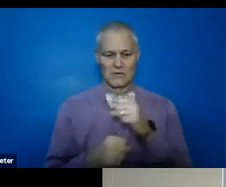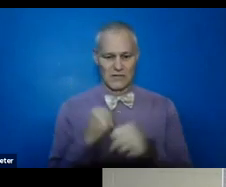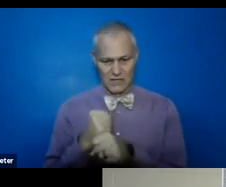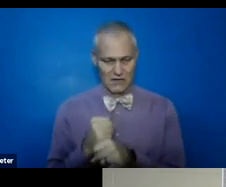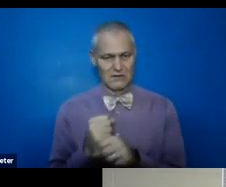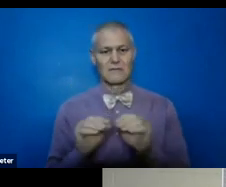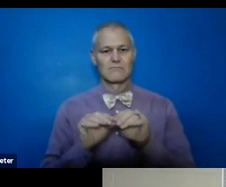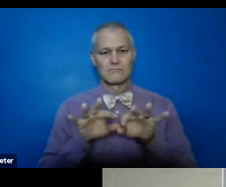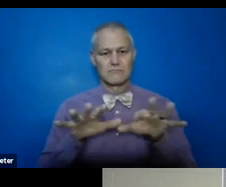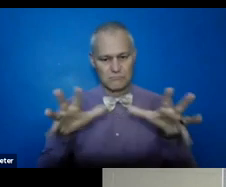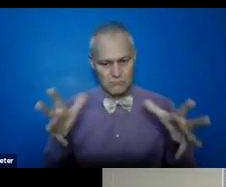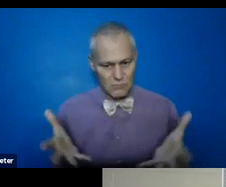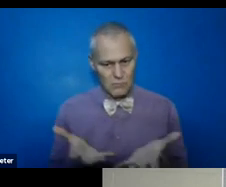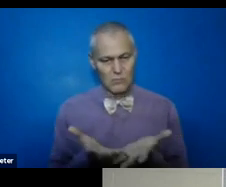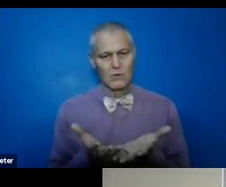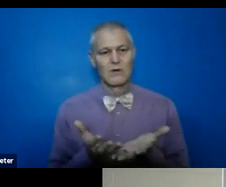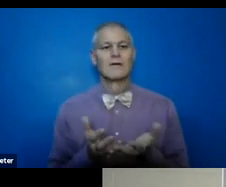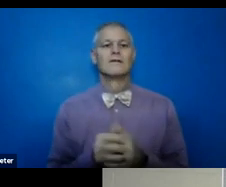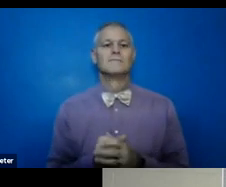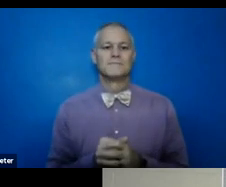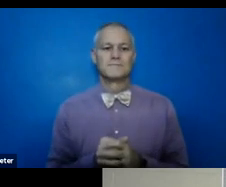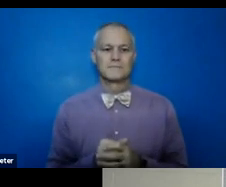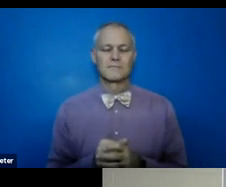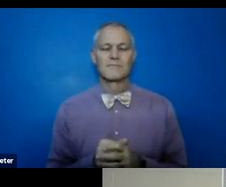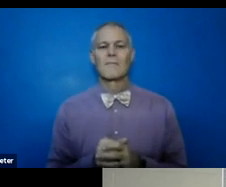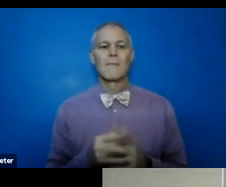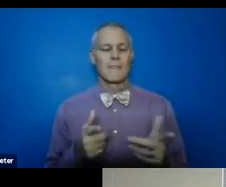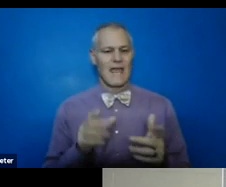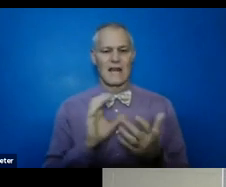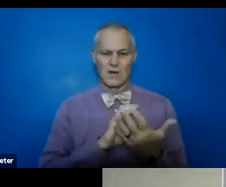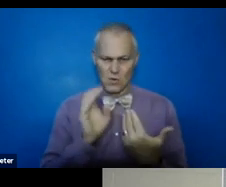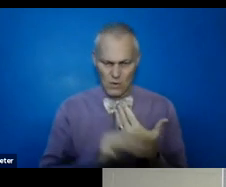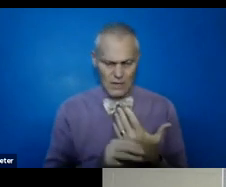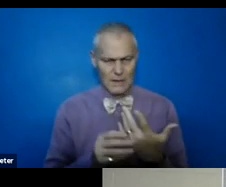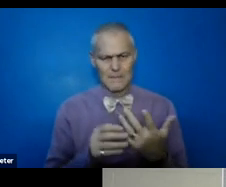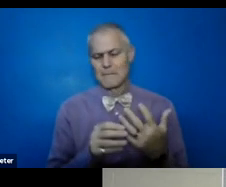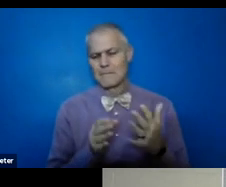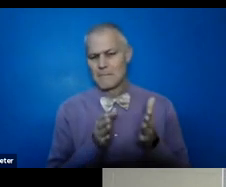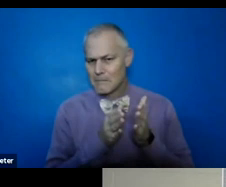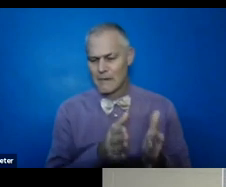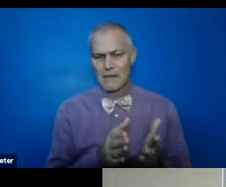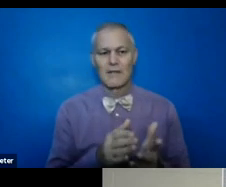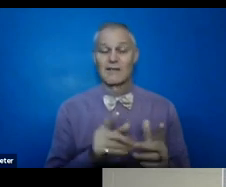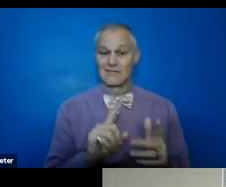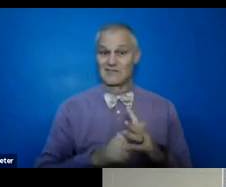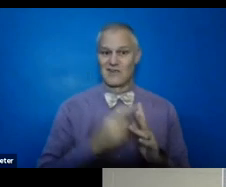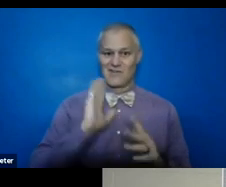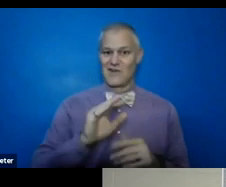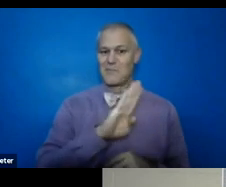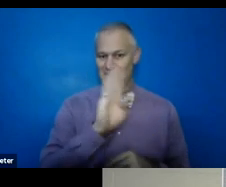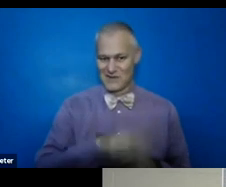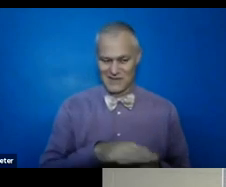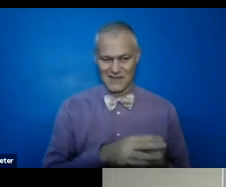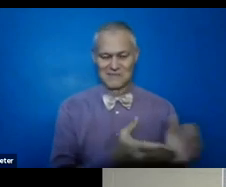to have a global footprint, taken the curricula and methodologies originated in Brazil, brought them and